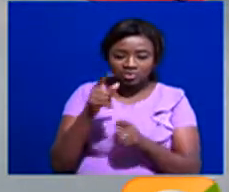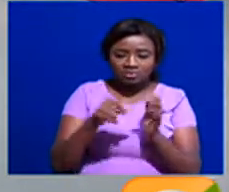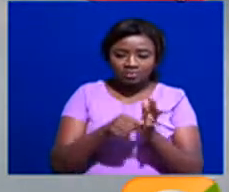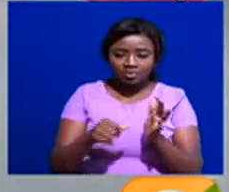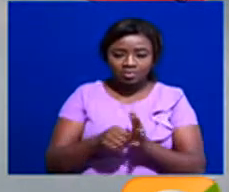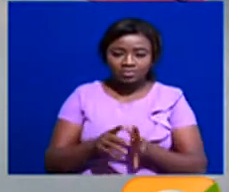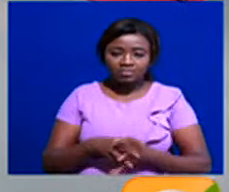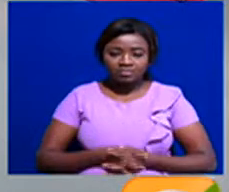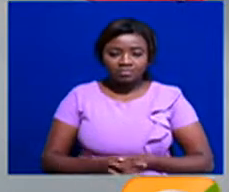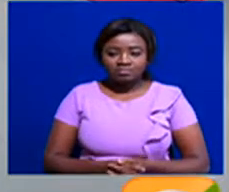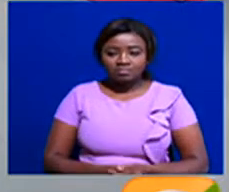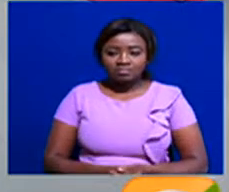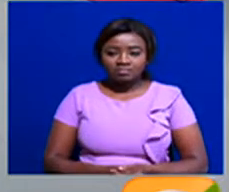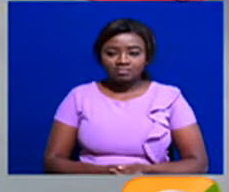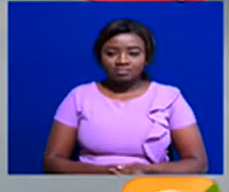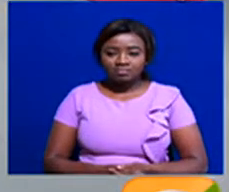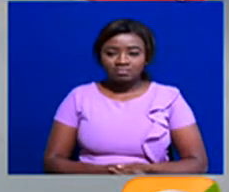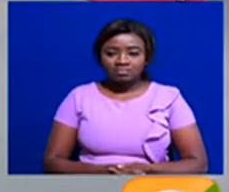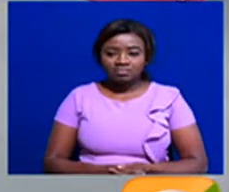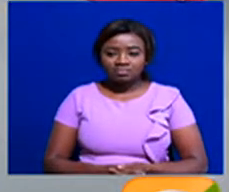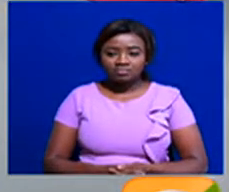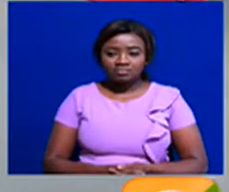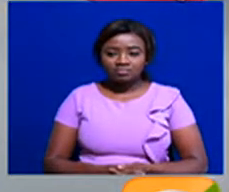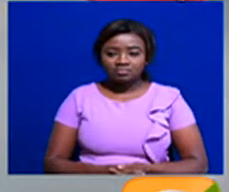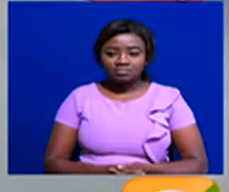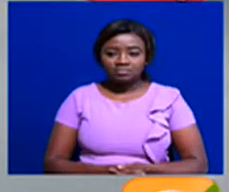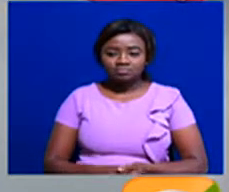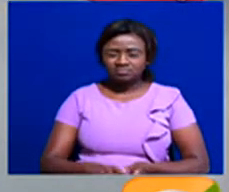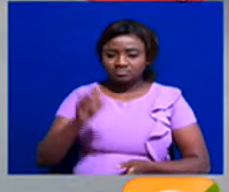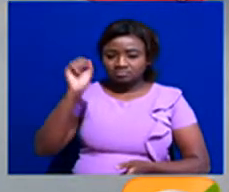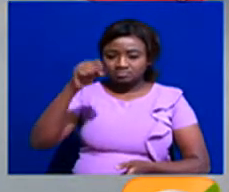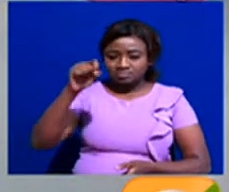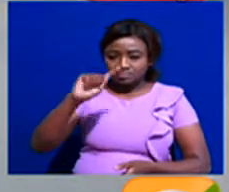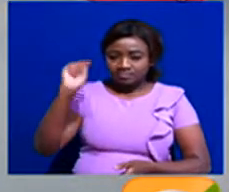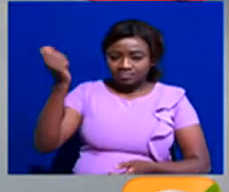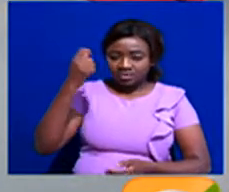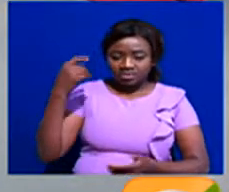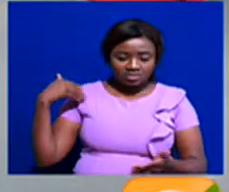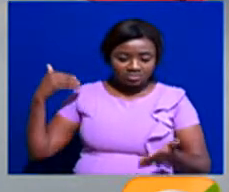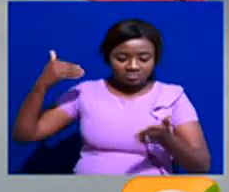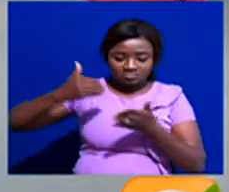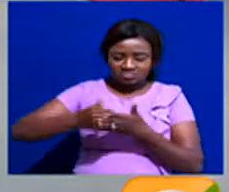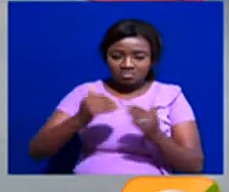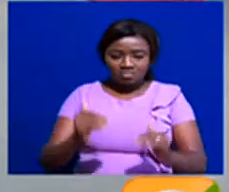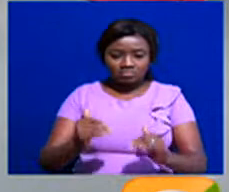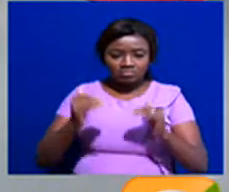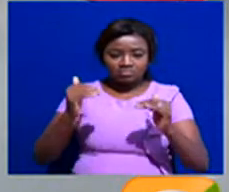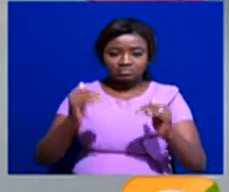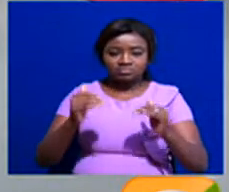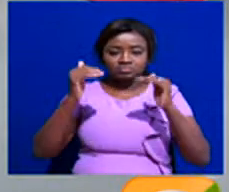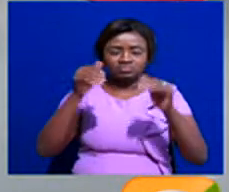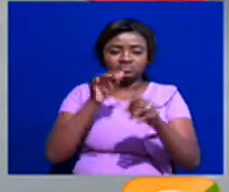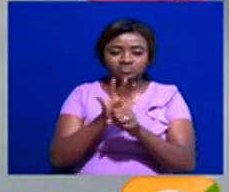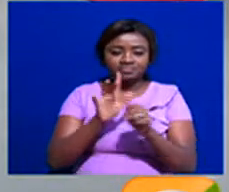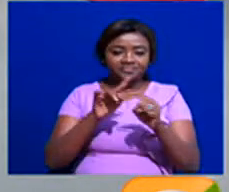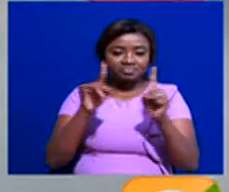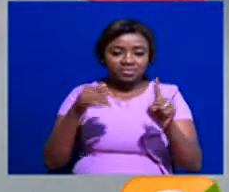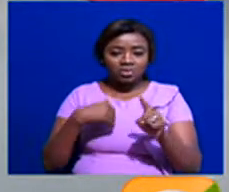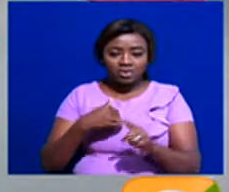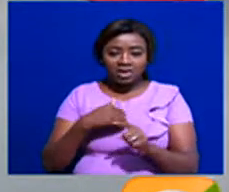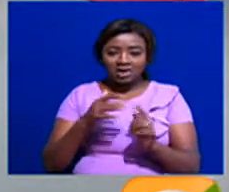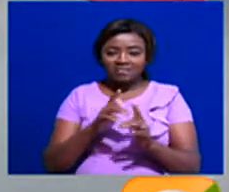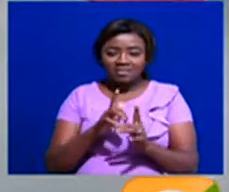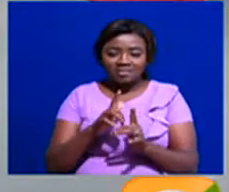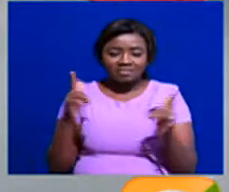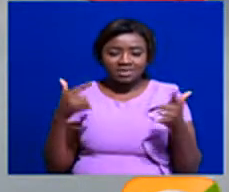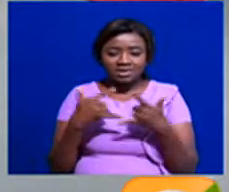farming? Indeed, Kenya has made a lot of strides and efforts, but we still have a very big